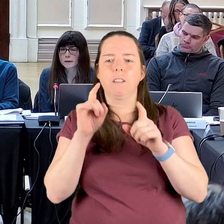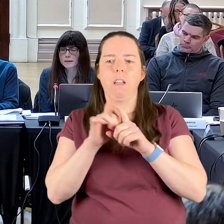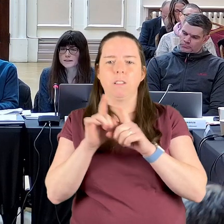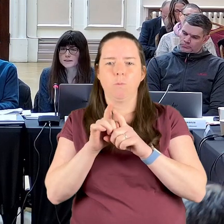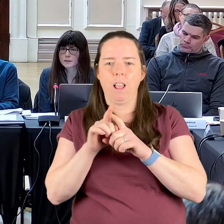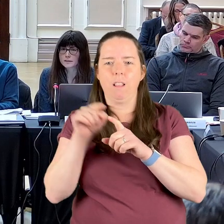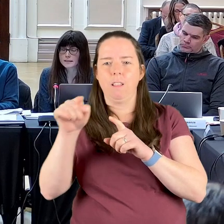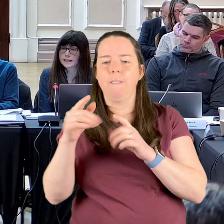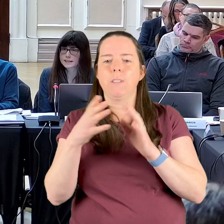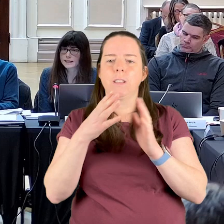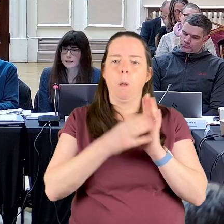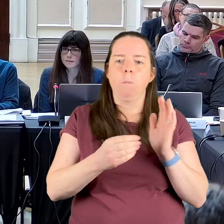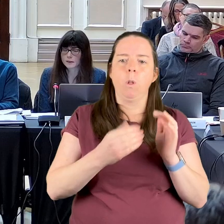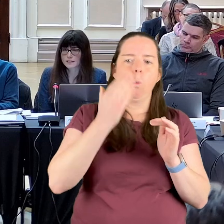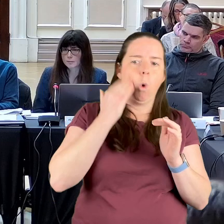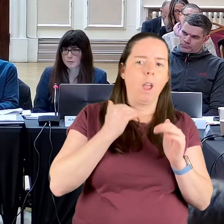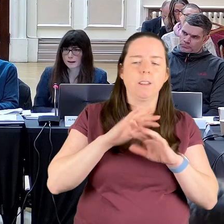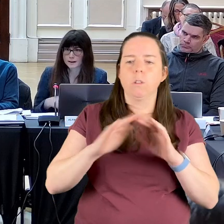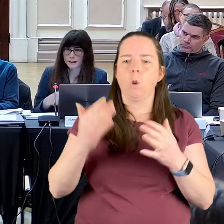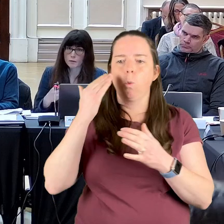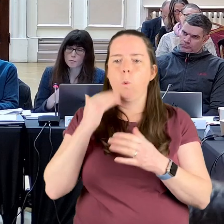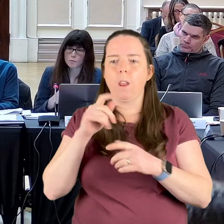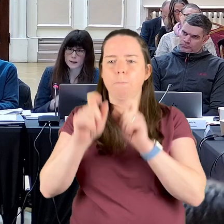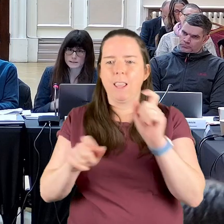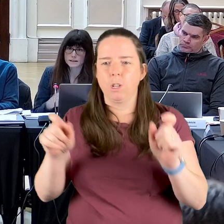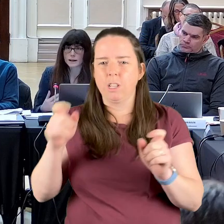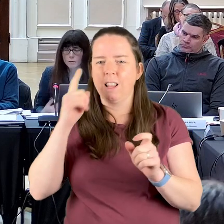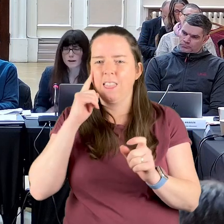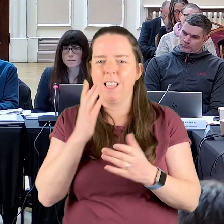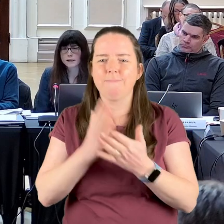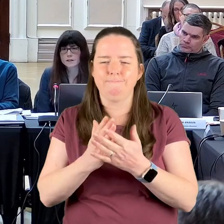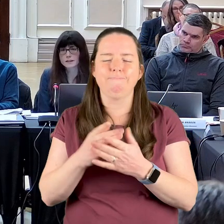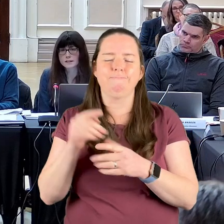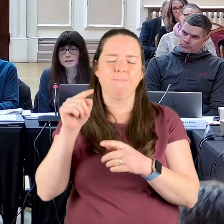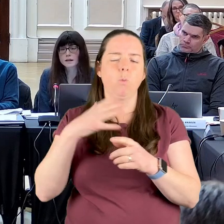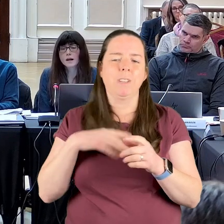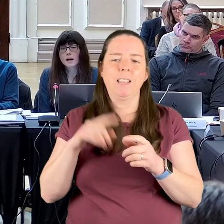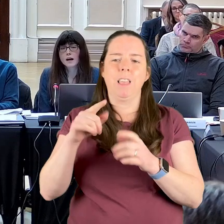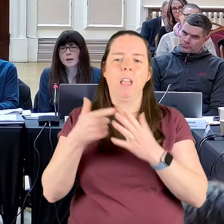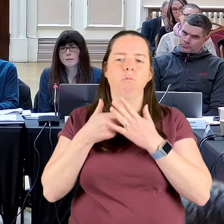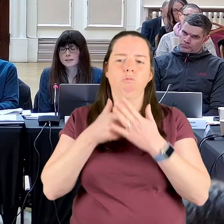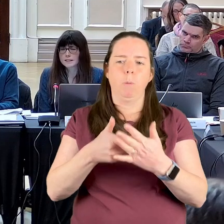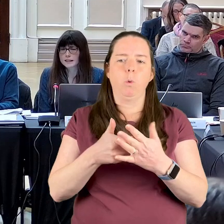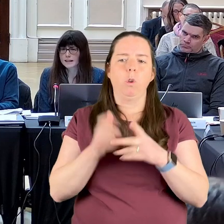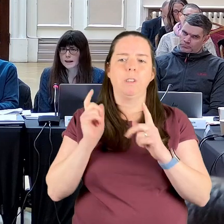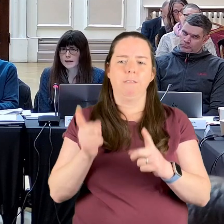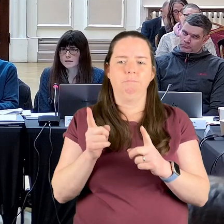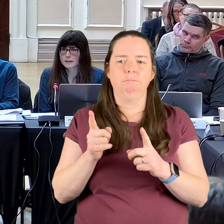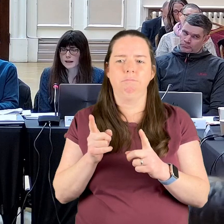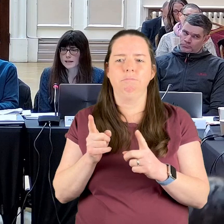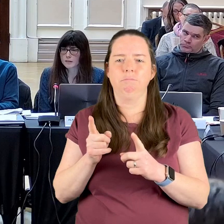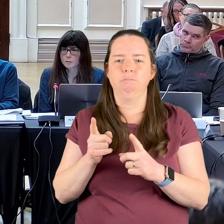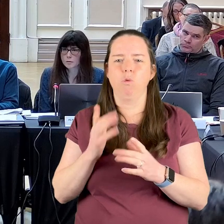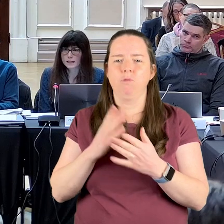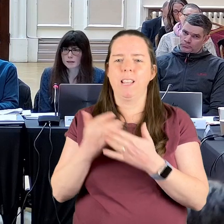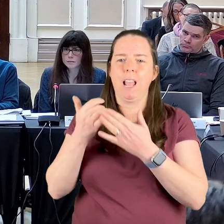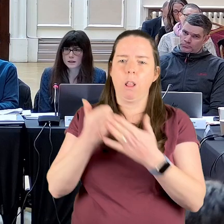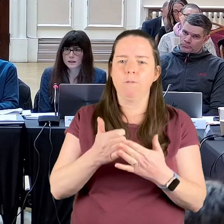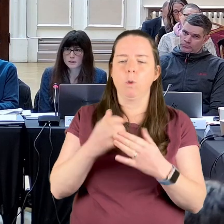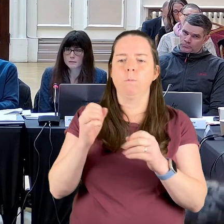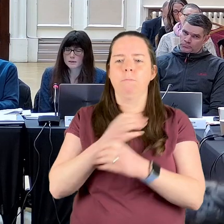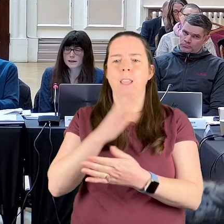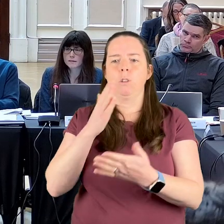we could consider seeing that data, for example, by white and non-white patients. I just think that kind of reporting